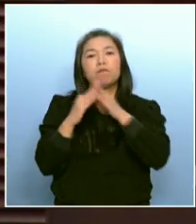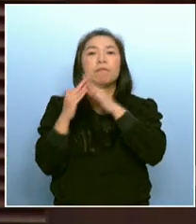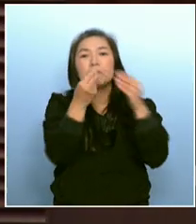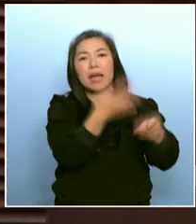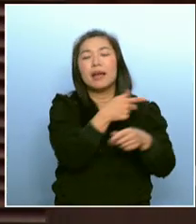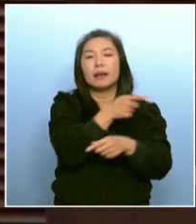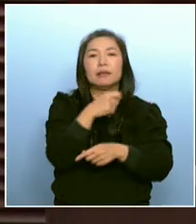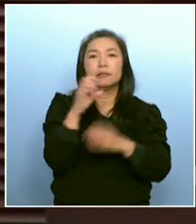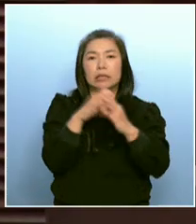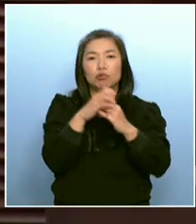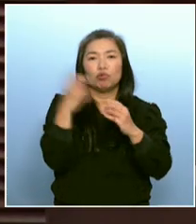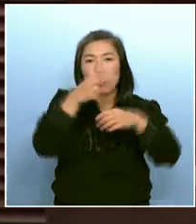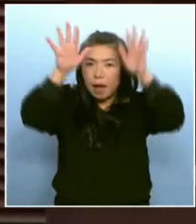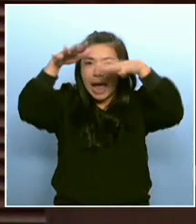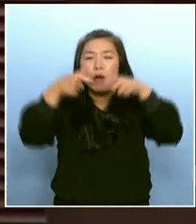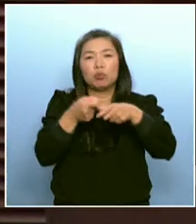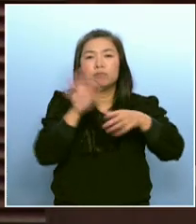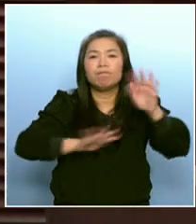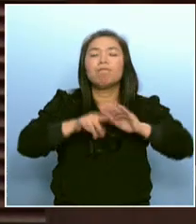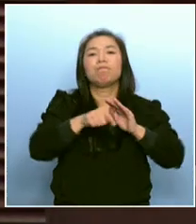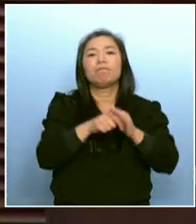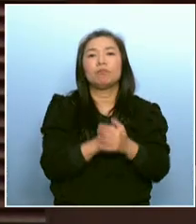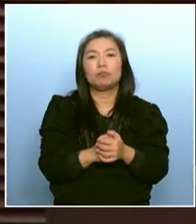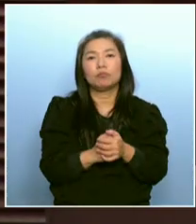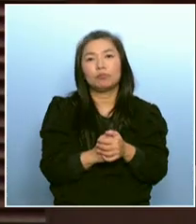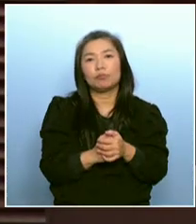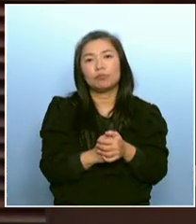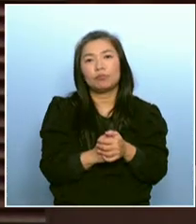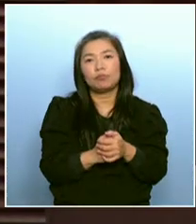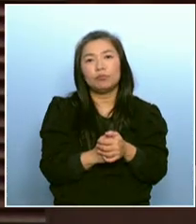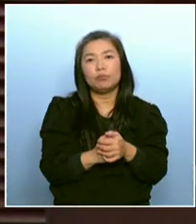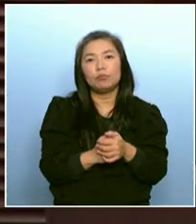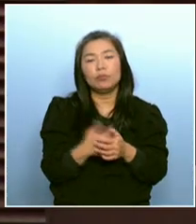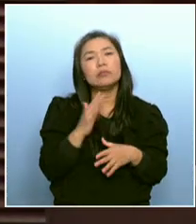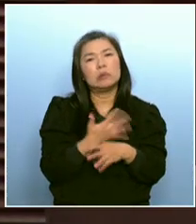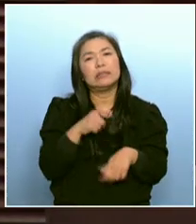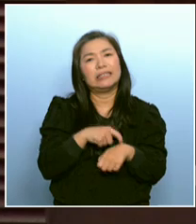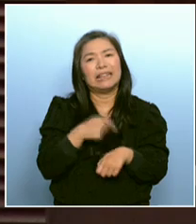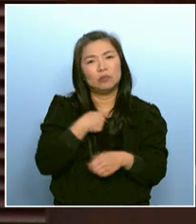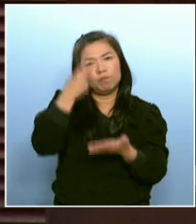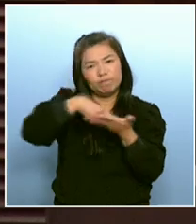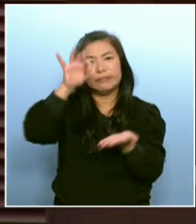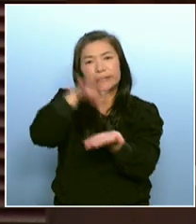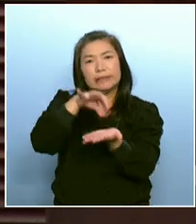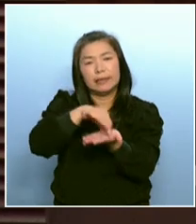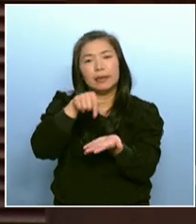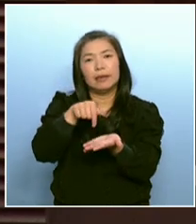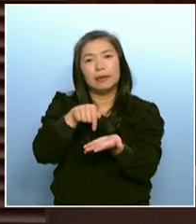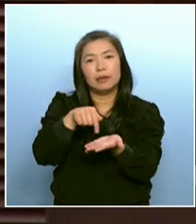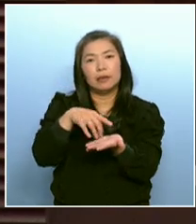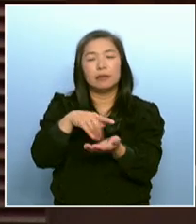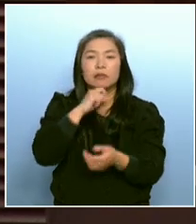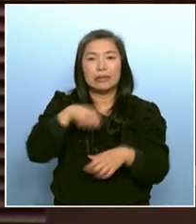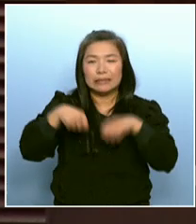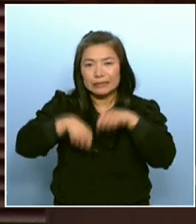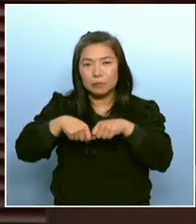Society 5.5 years to build the project. After that, the Housing Society will hand the site